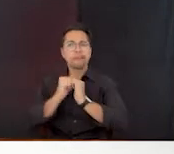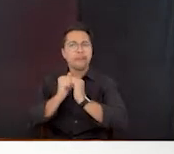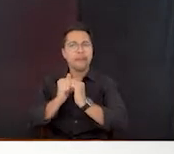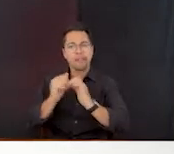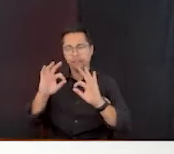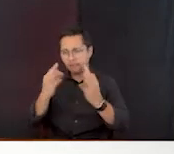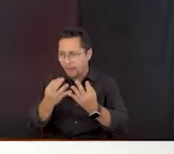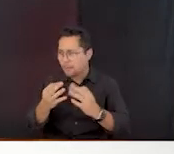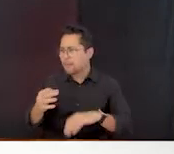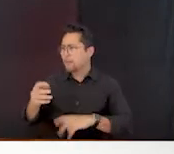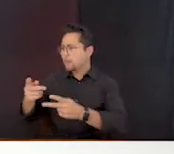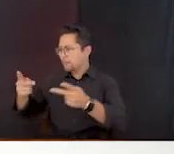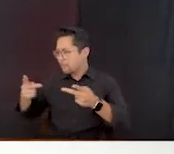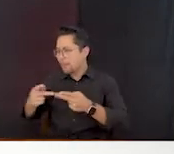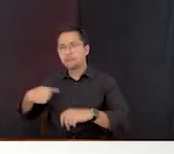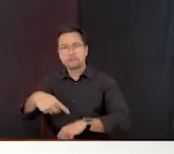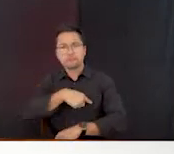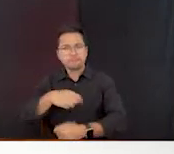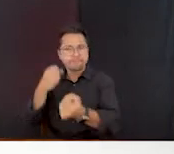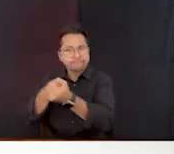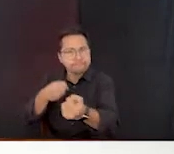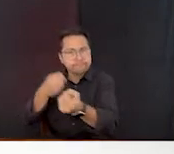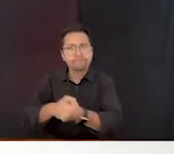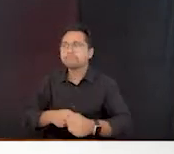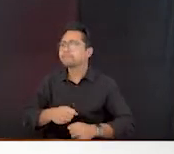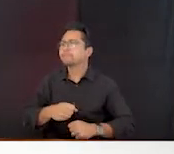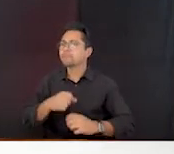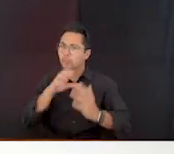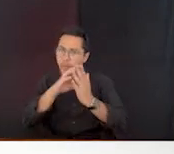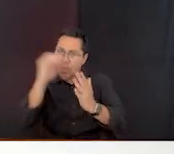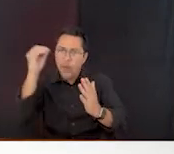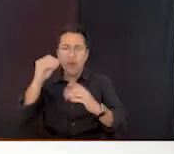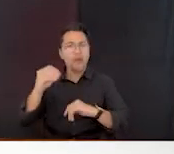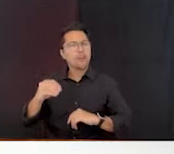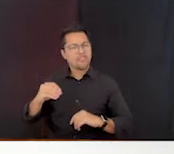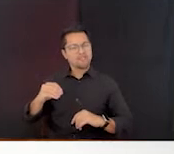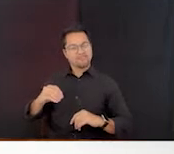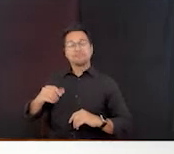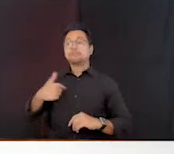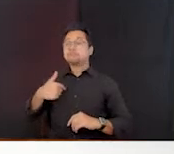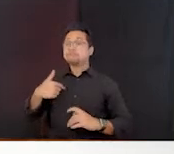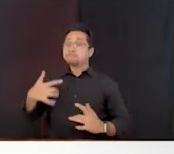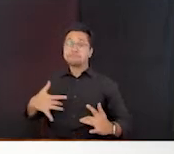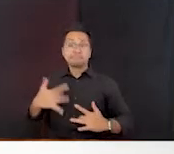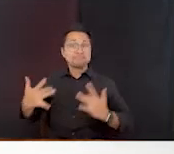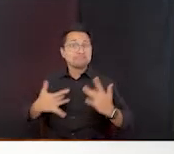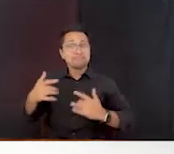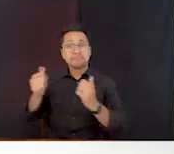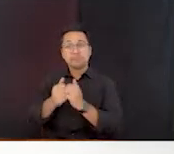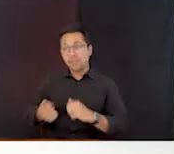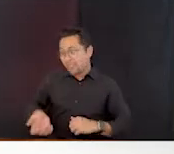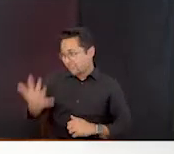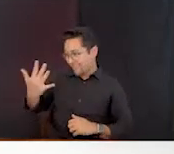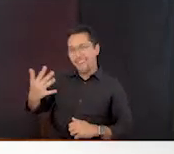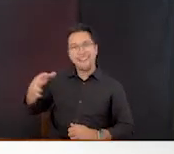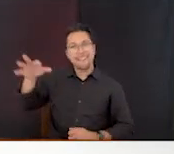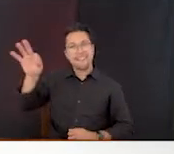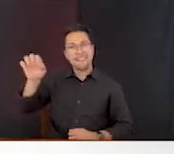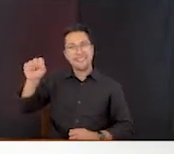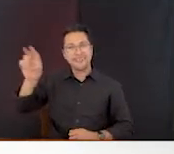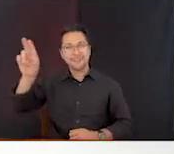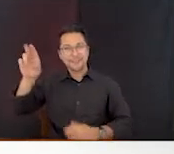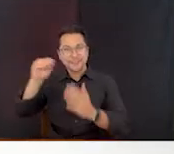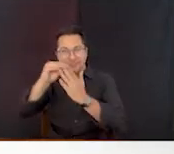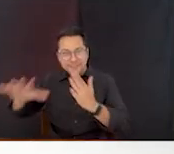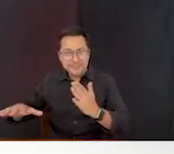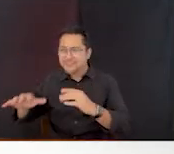23rd Annual Family Cafe, a place where we come together as a family, a